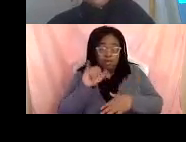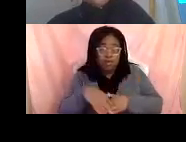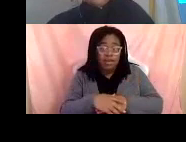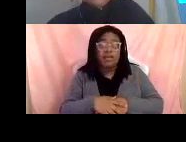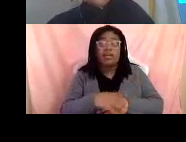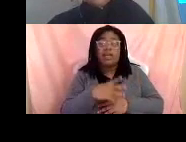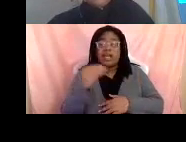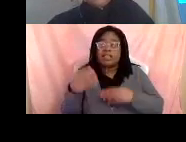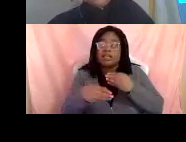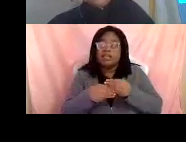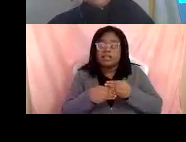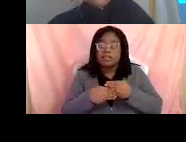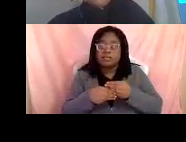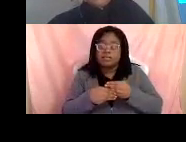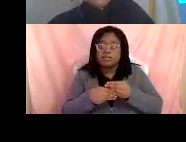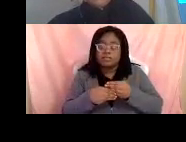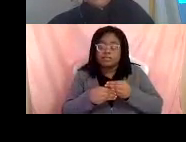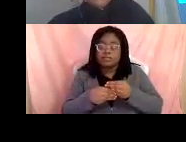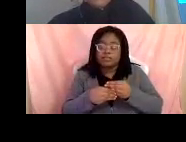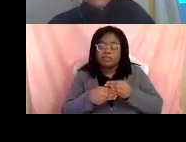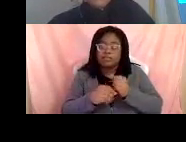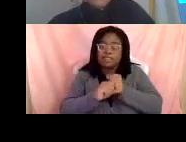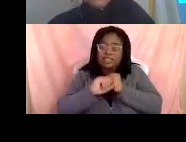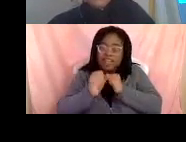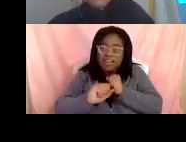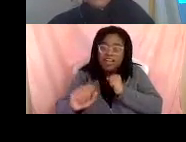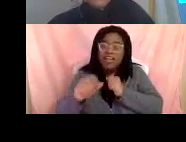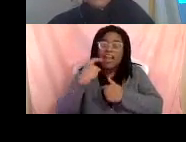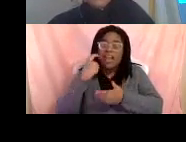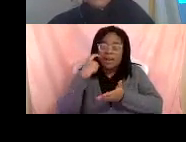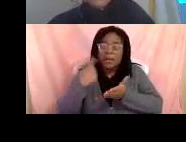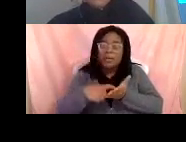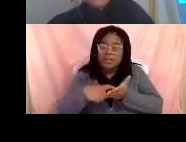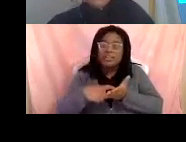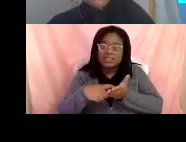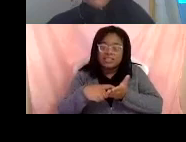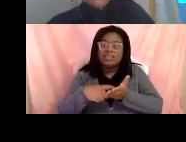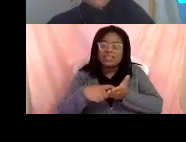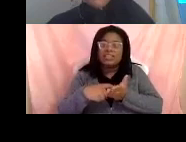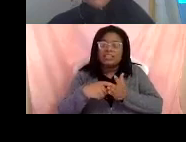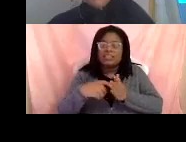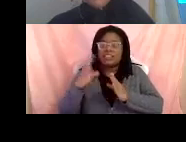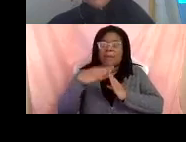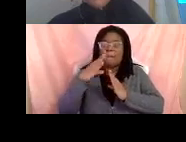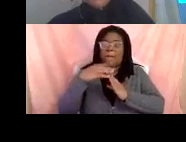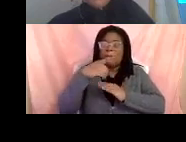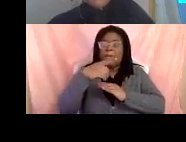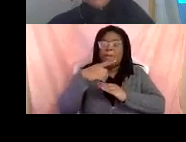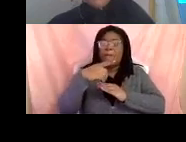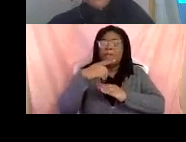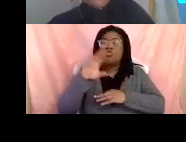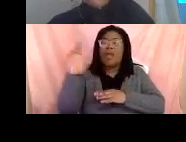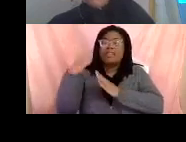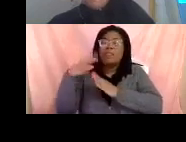And then extended, I noticed at the very top on the